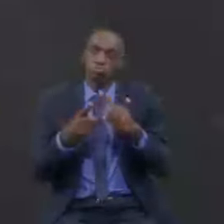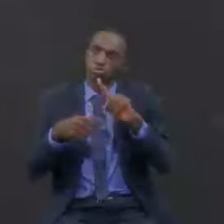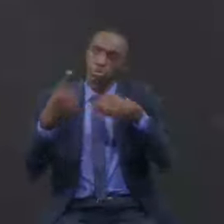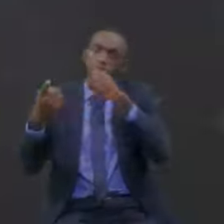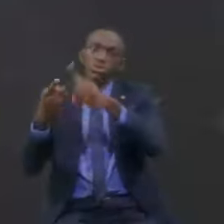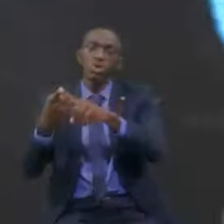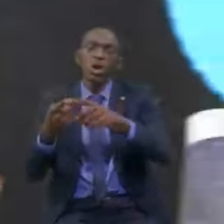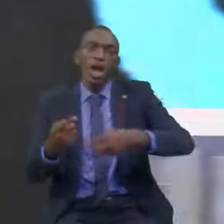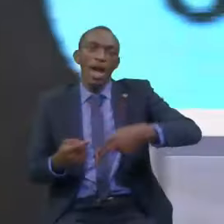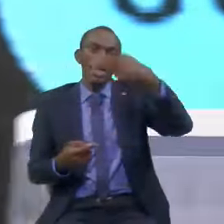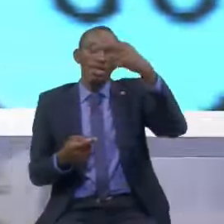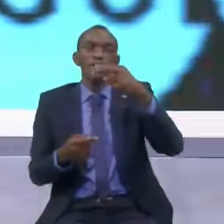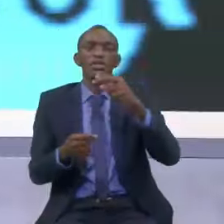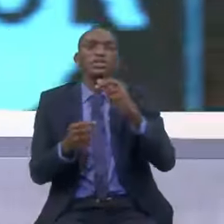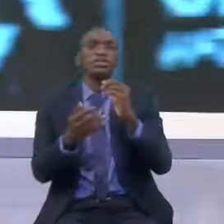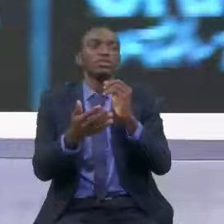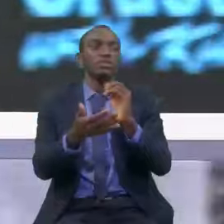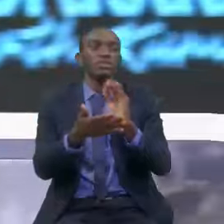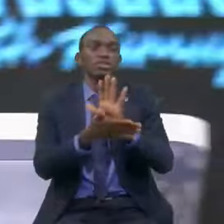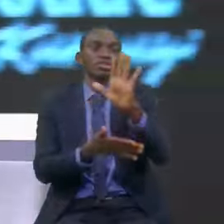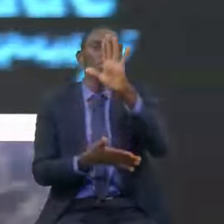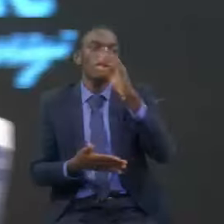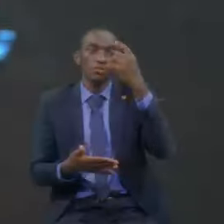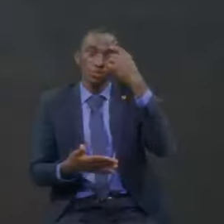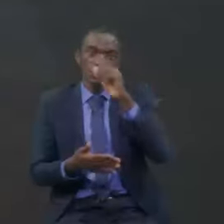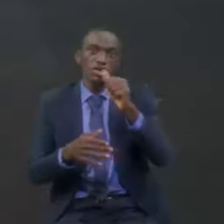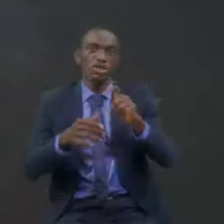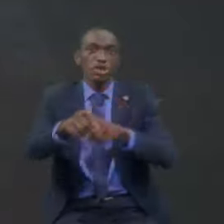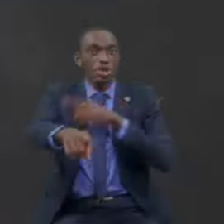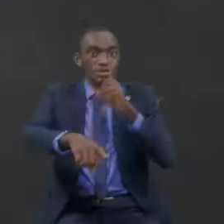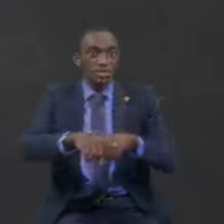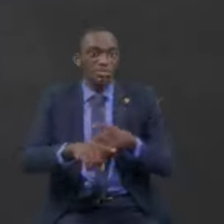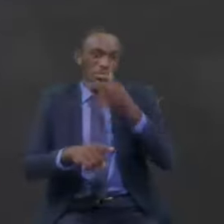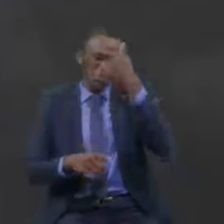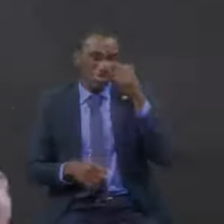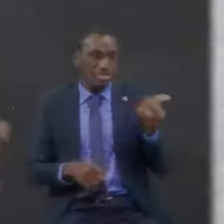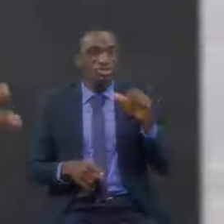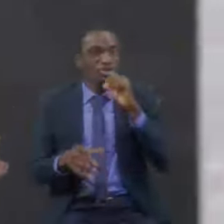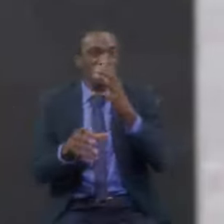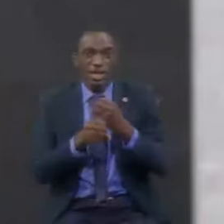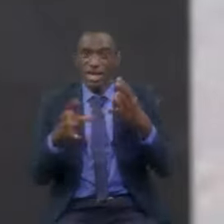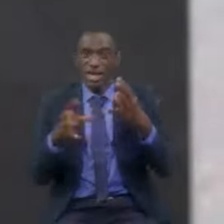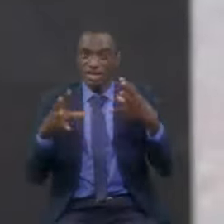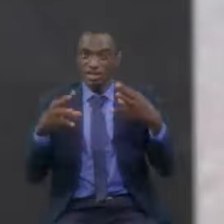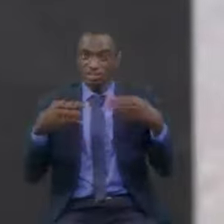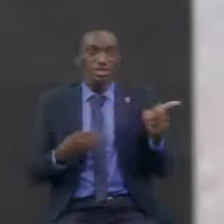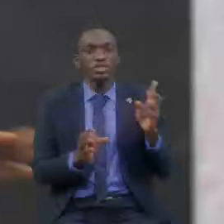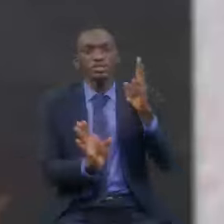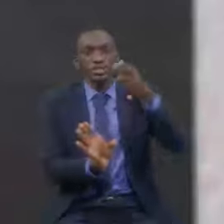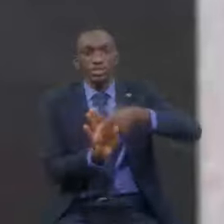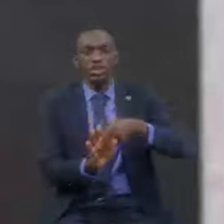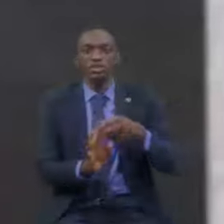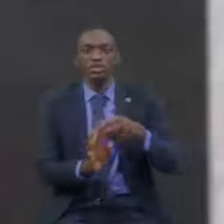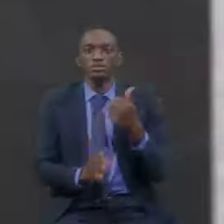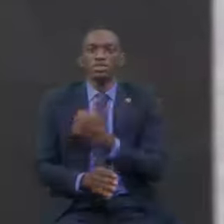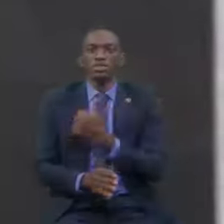time, but because he didn't get admission, he joined gangs.